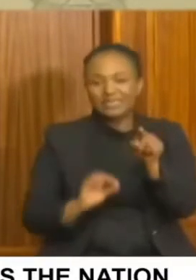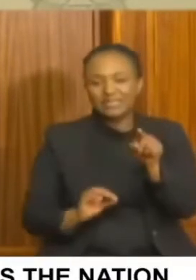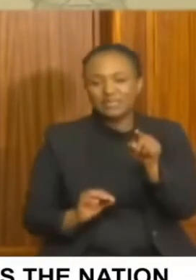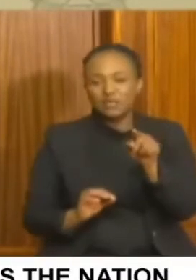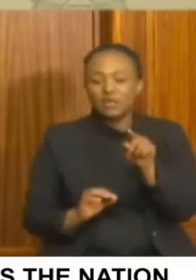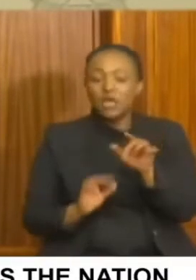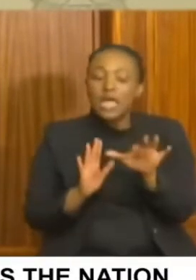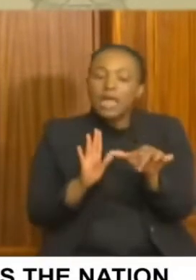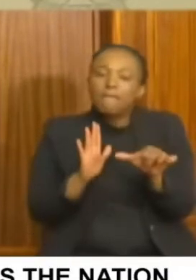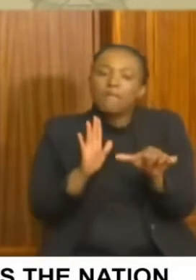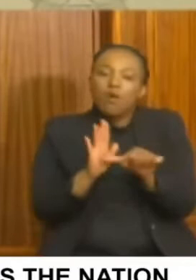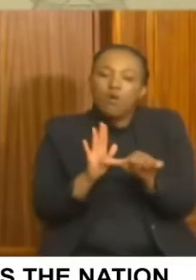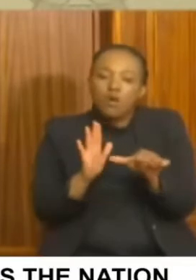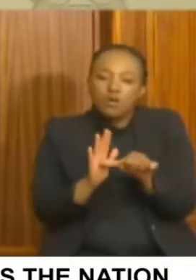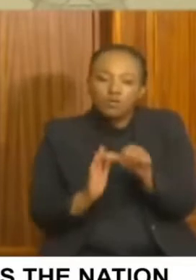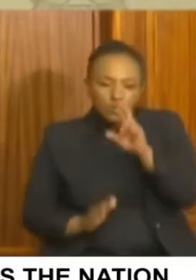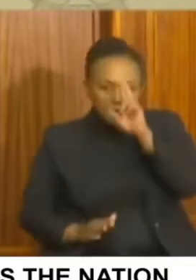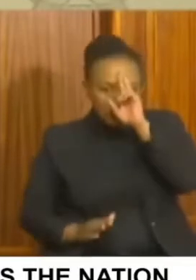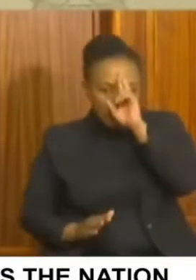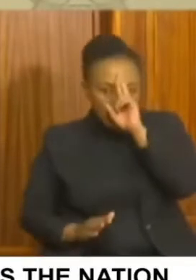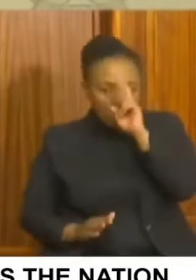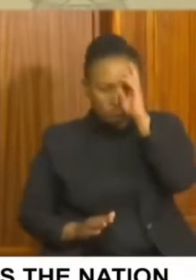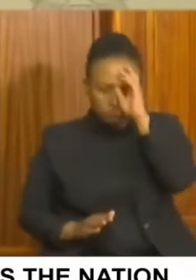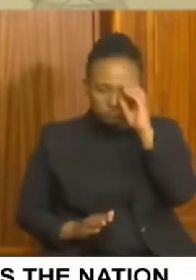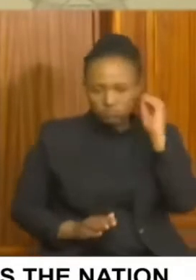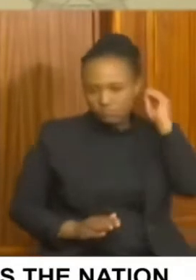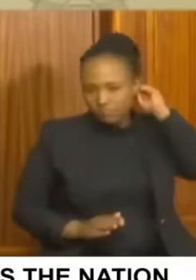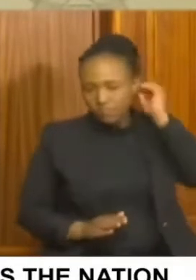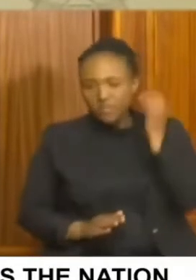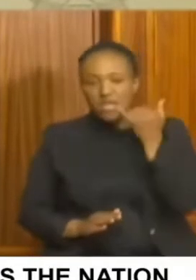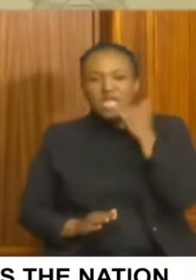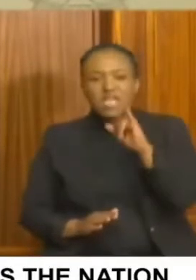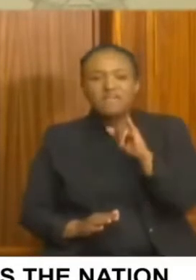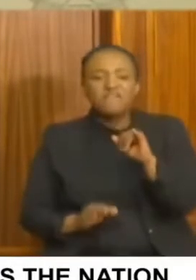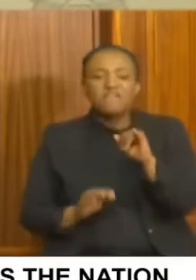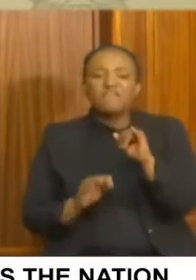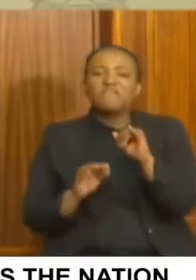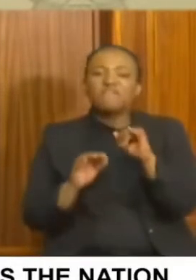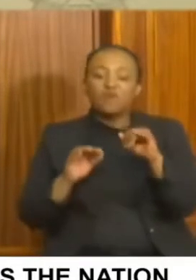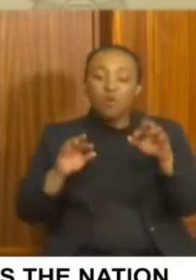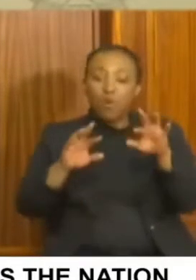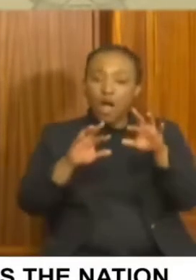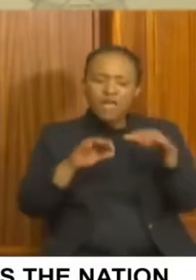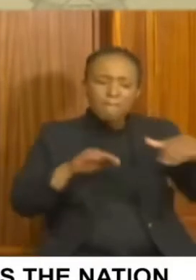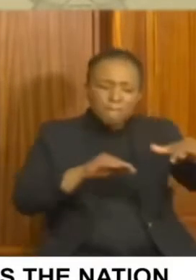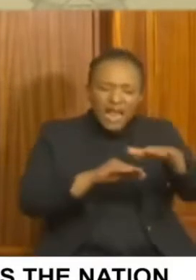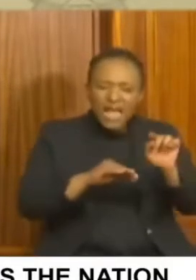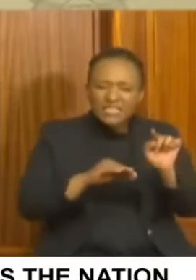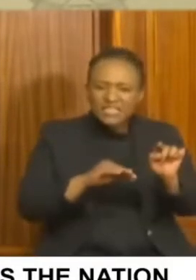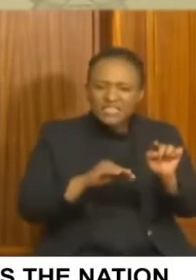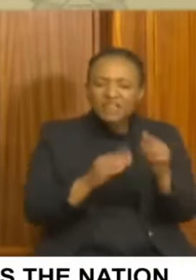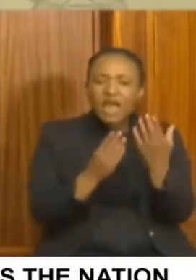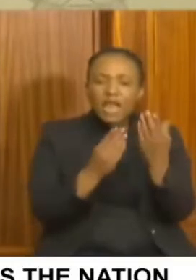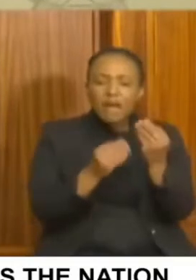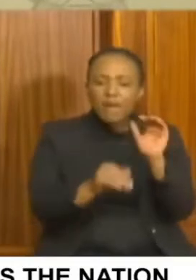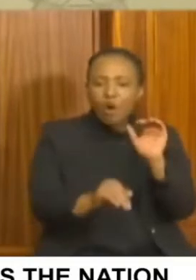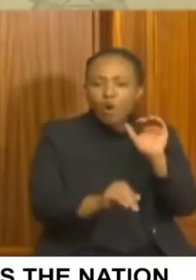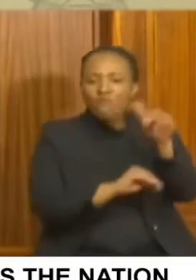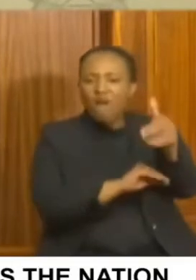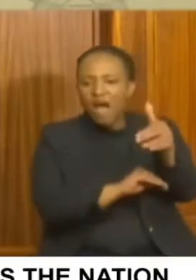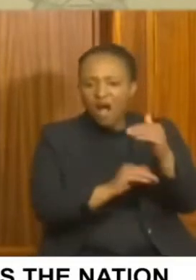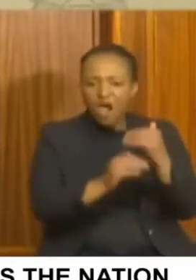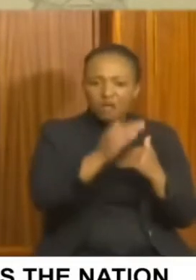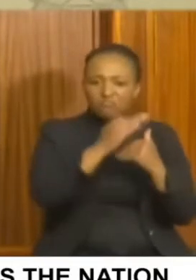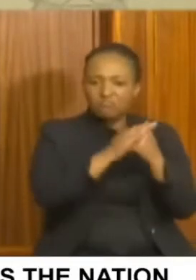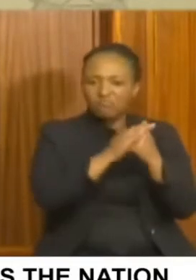that it is a criminal offense if the number of people on these premises exceeds the